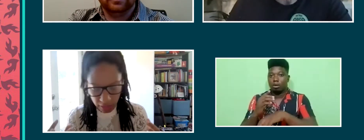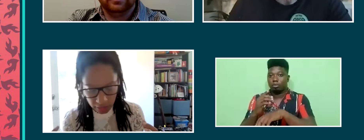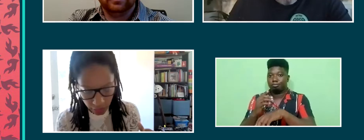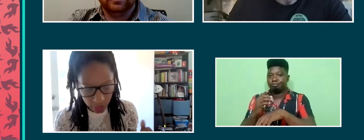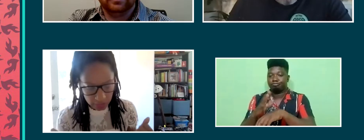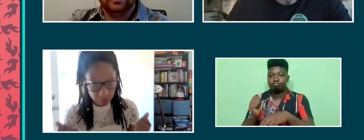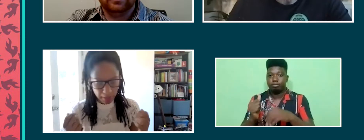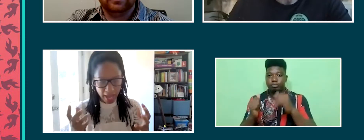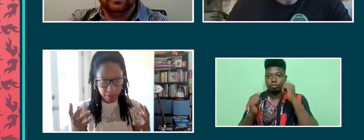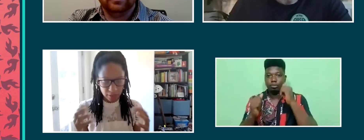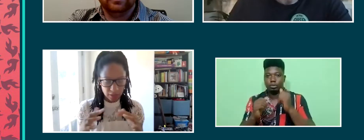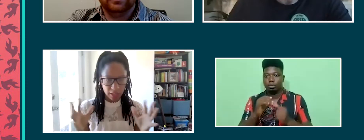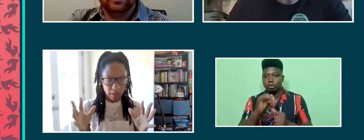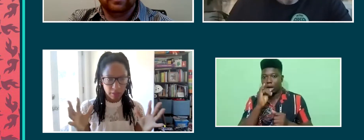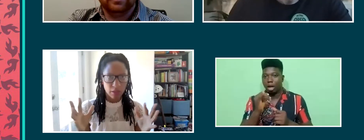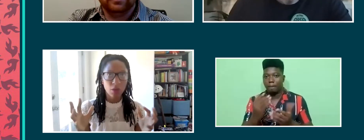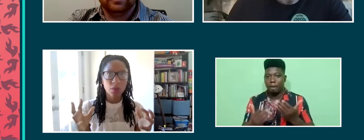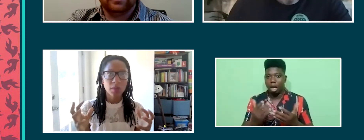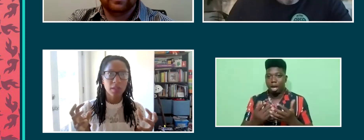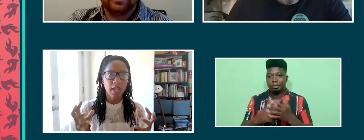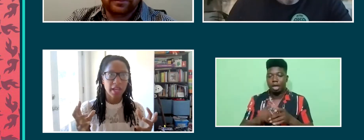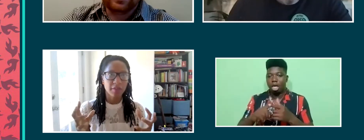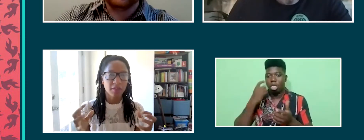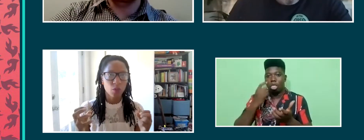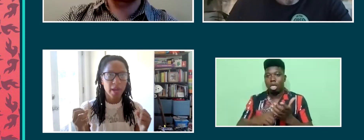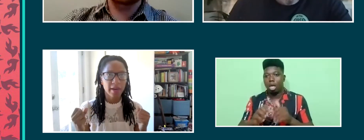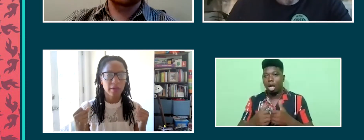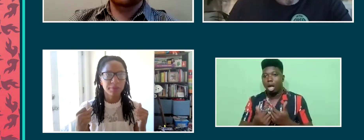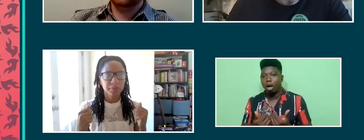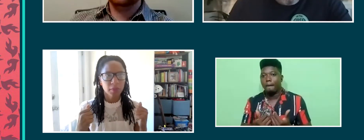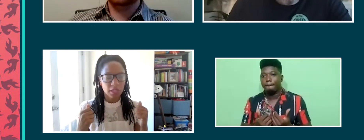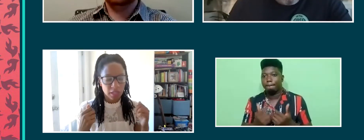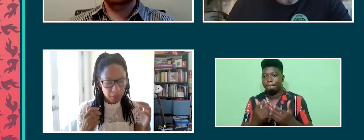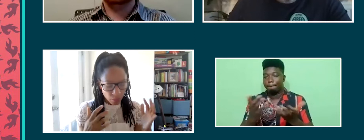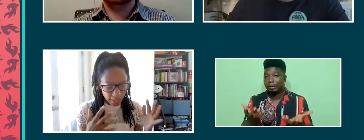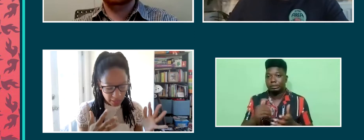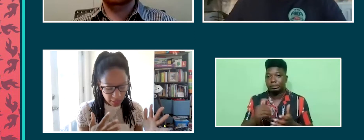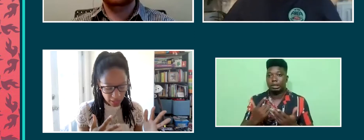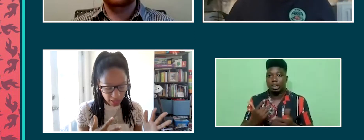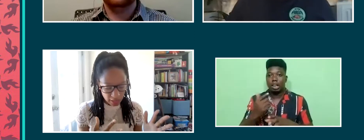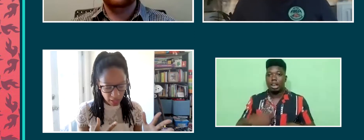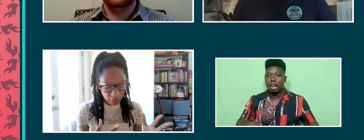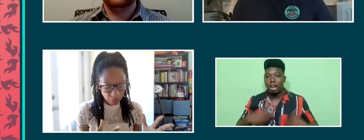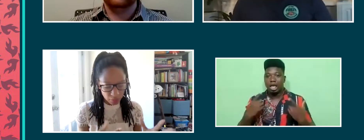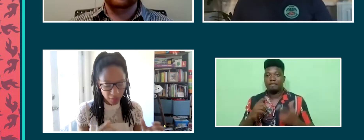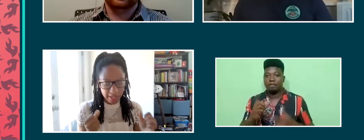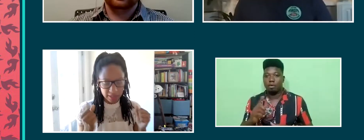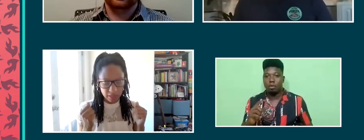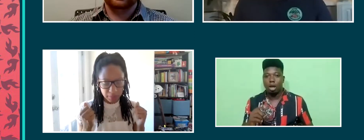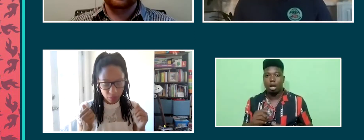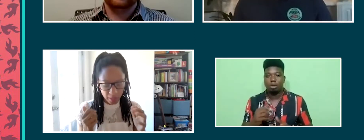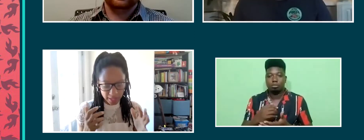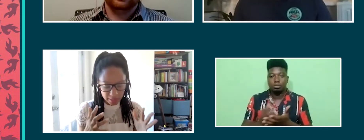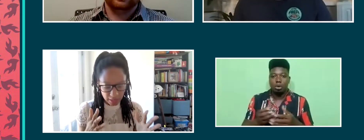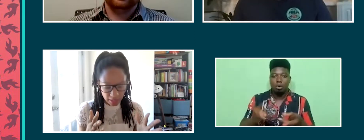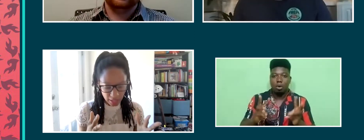maybe starting to notice patterns in their own life where some of the ways that they were raised,